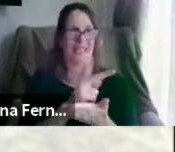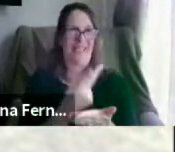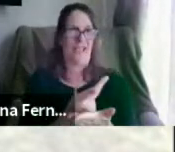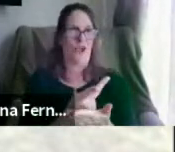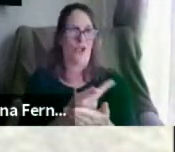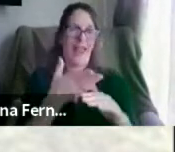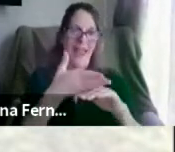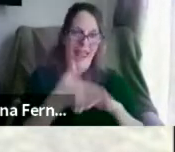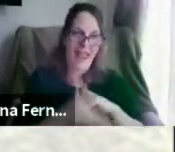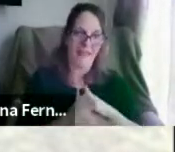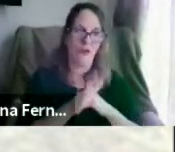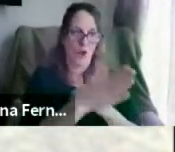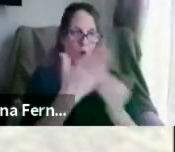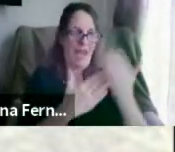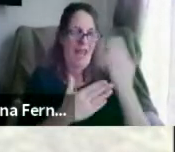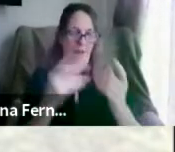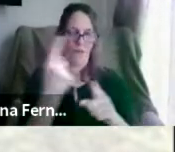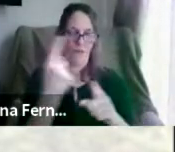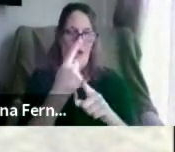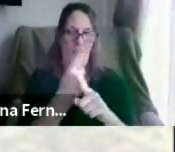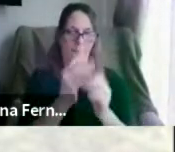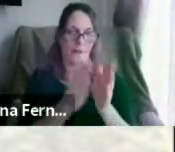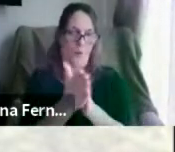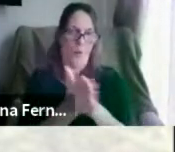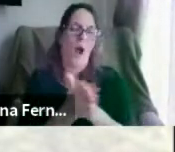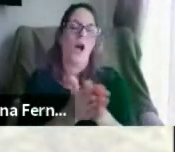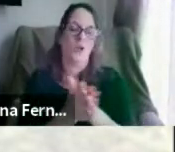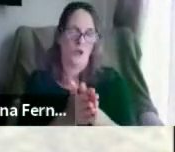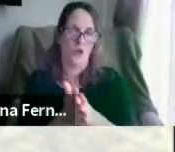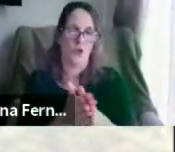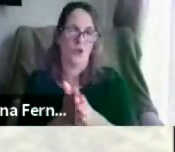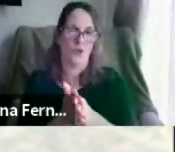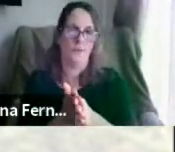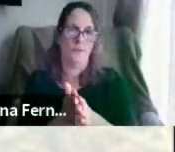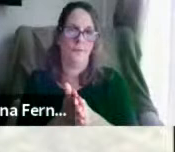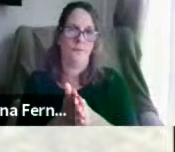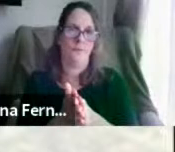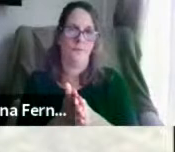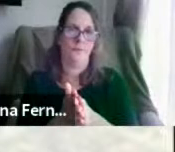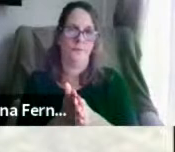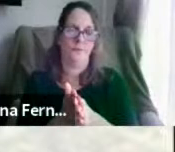have been properly washed with soap and water.